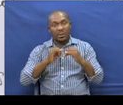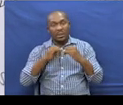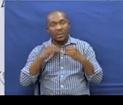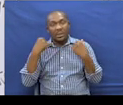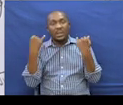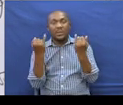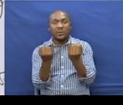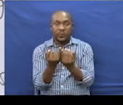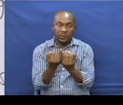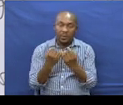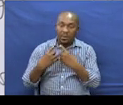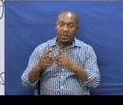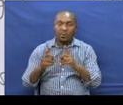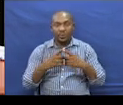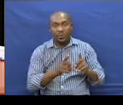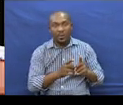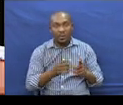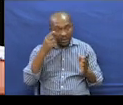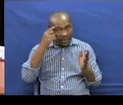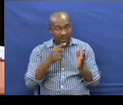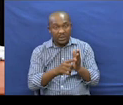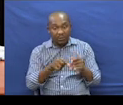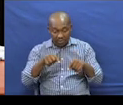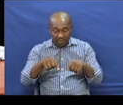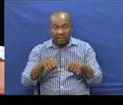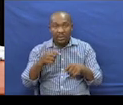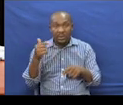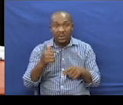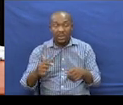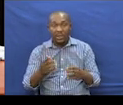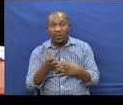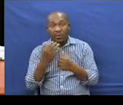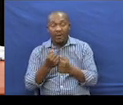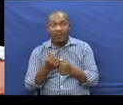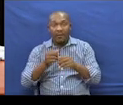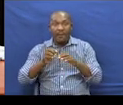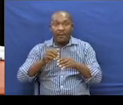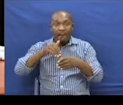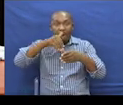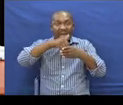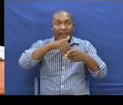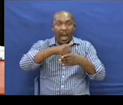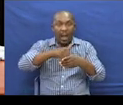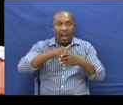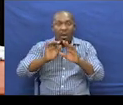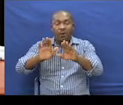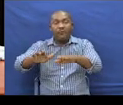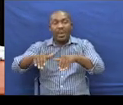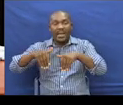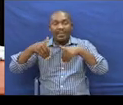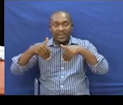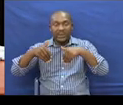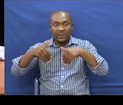for instance, I think you will have seen the Parliament of the United Republic of Tanzania, whereby every one